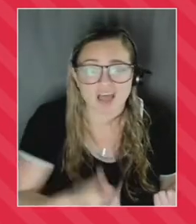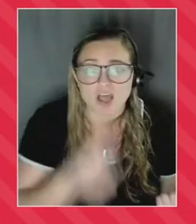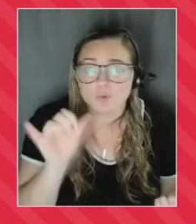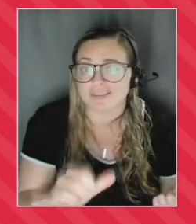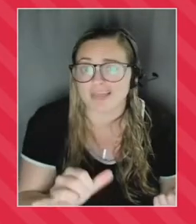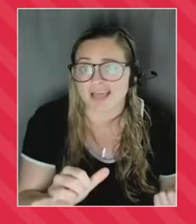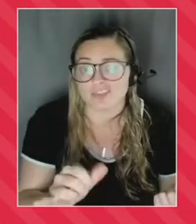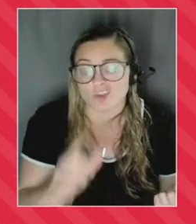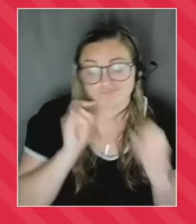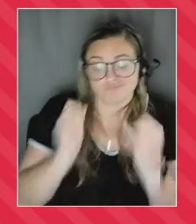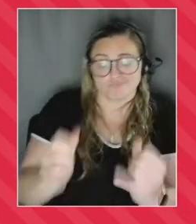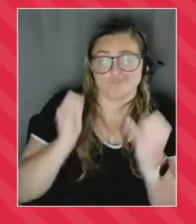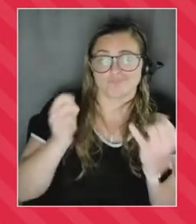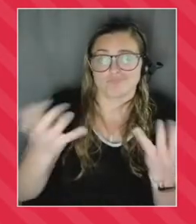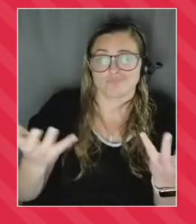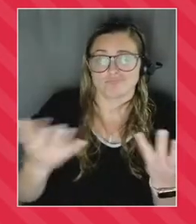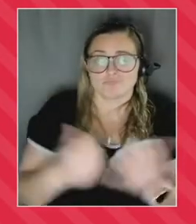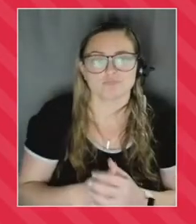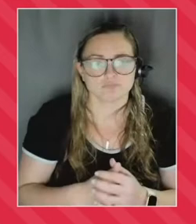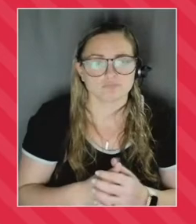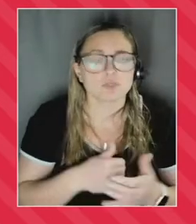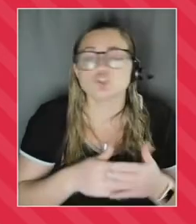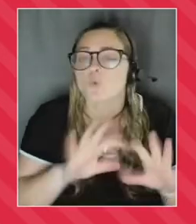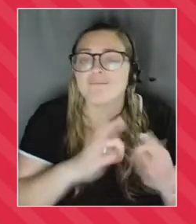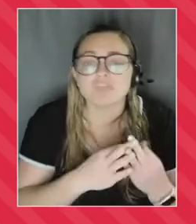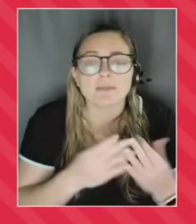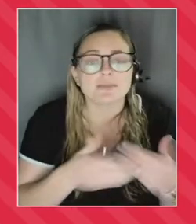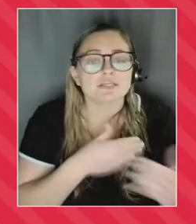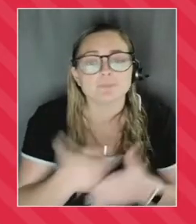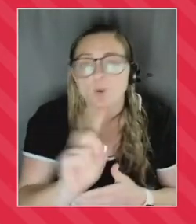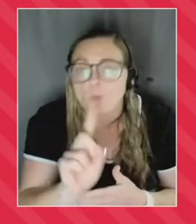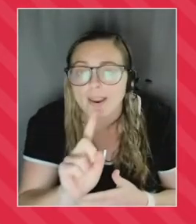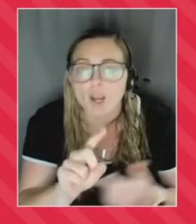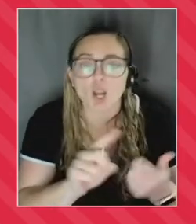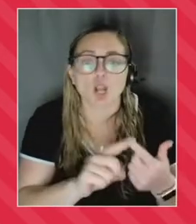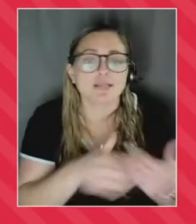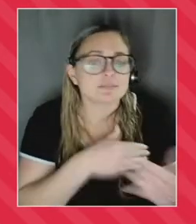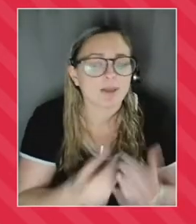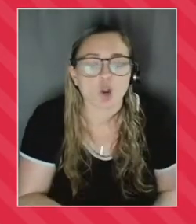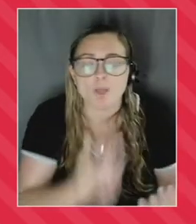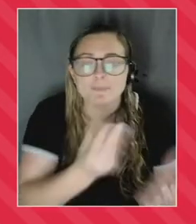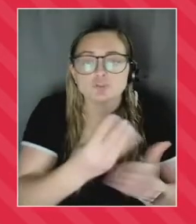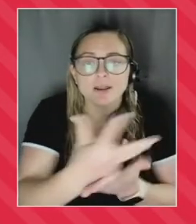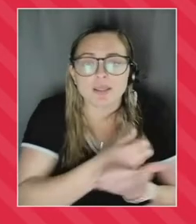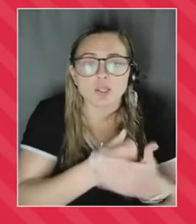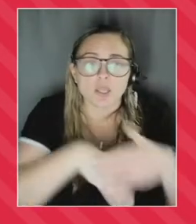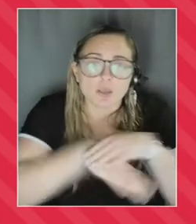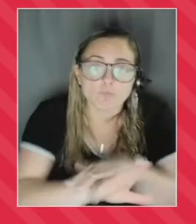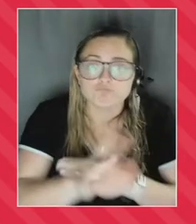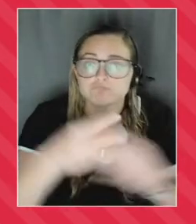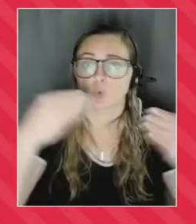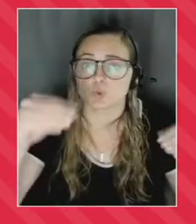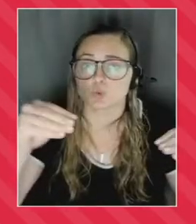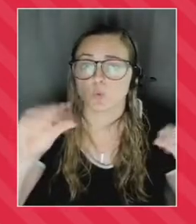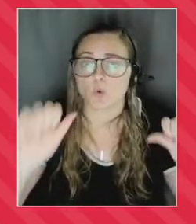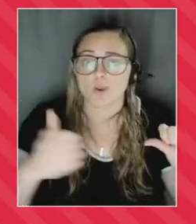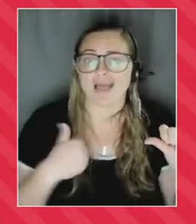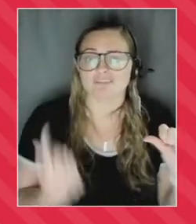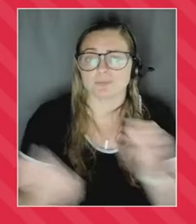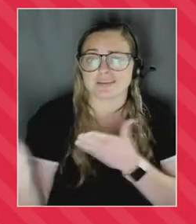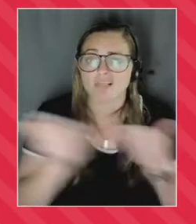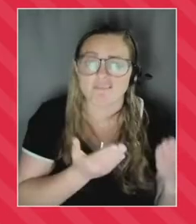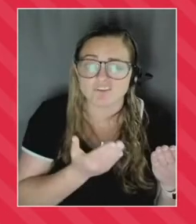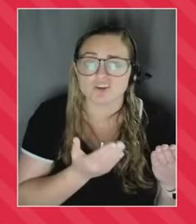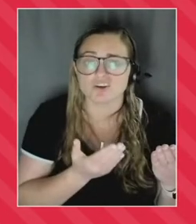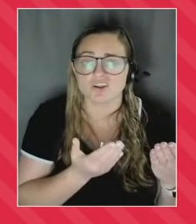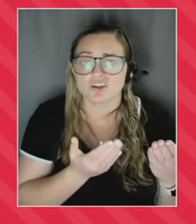is one day that a family, no matter where they are and no matter what their income is, they can walk into a store or they can have something delivered that